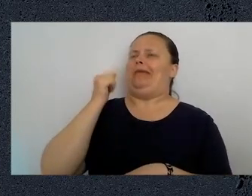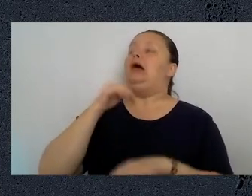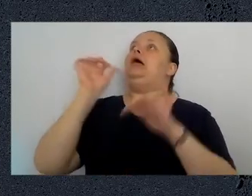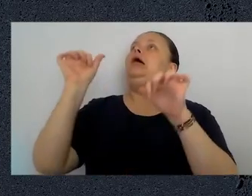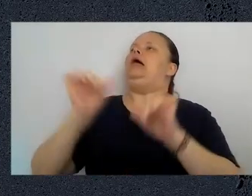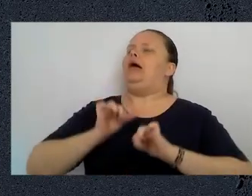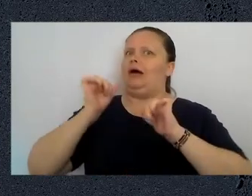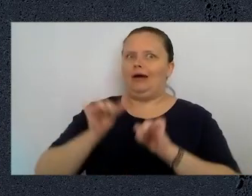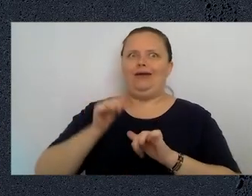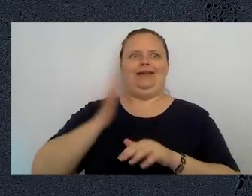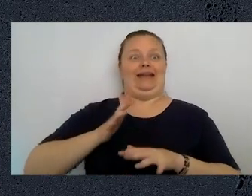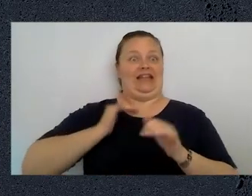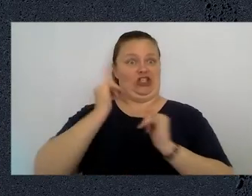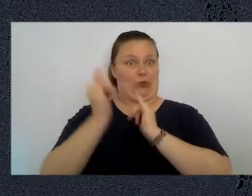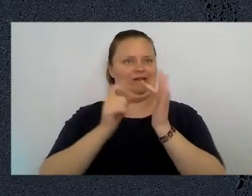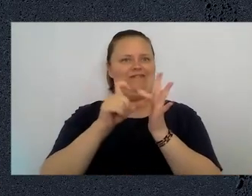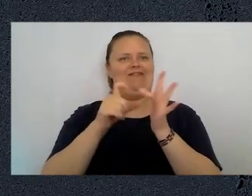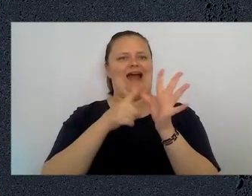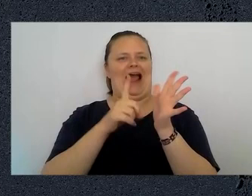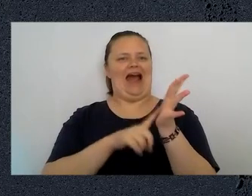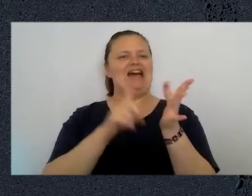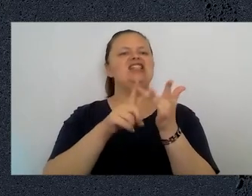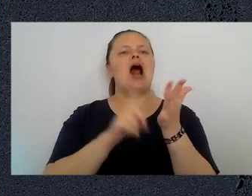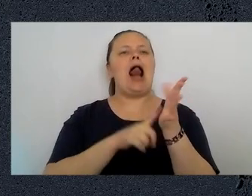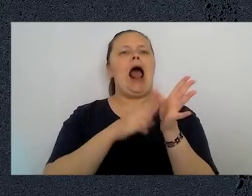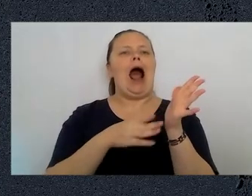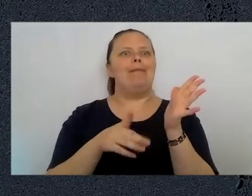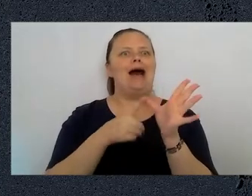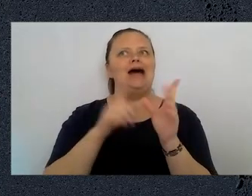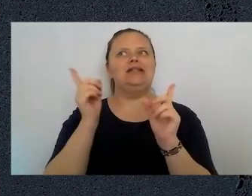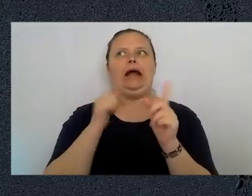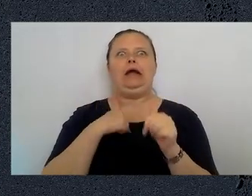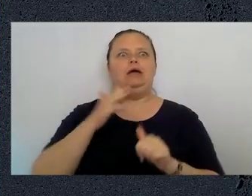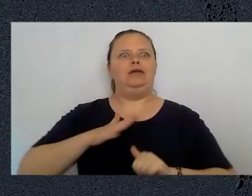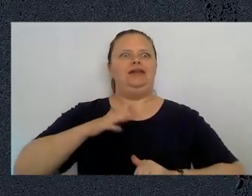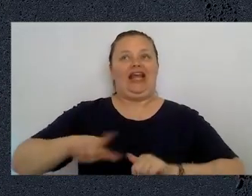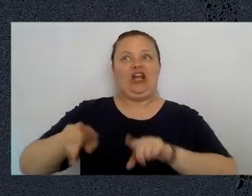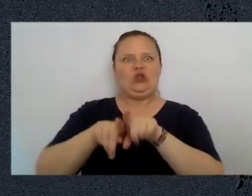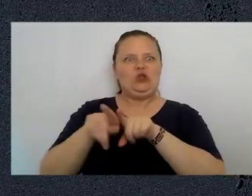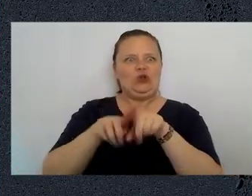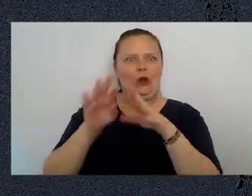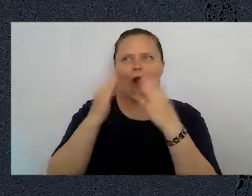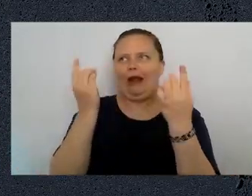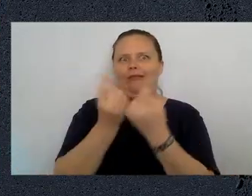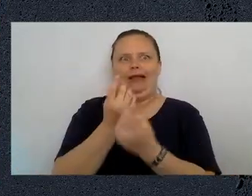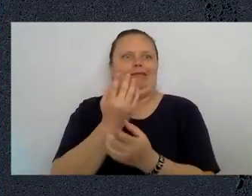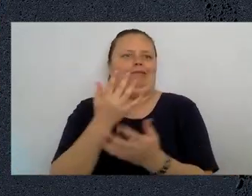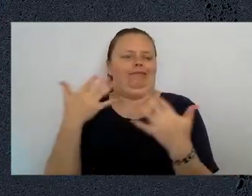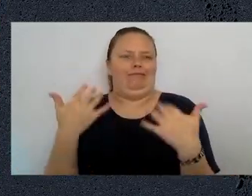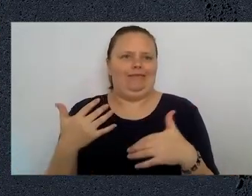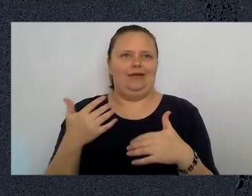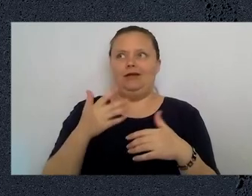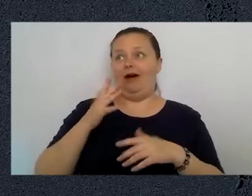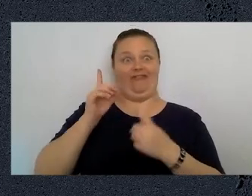the Dalai Lama today. Okay, I'm going to understand everything about the mind. You know, Did I mean, you? Four times. But, you know, I mean, in other words, I